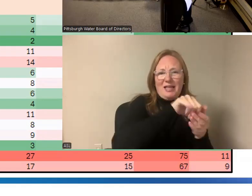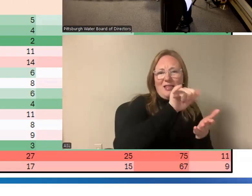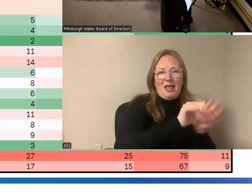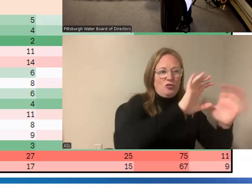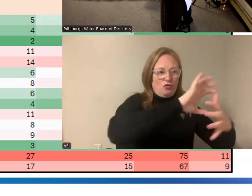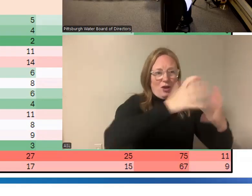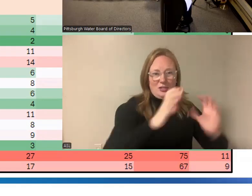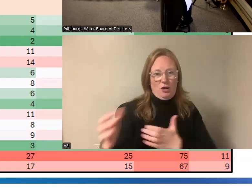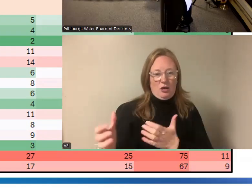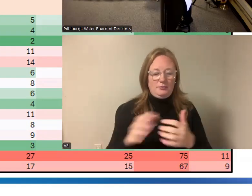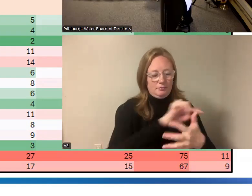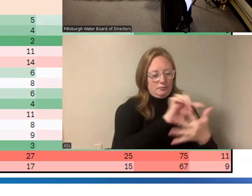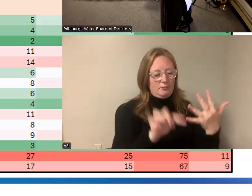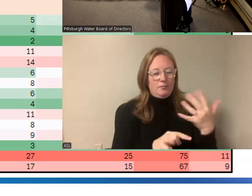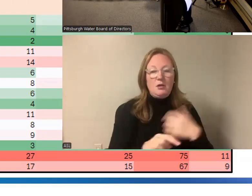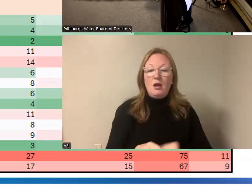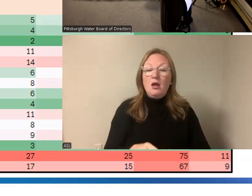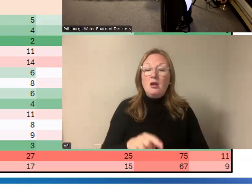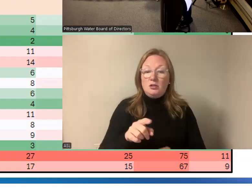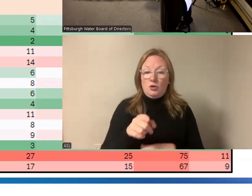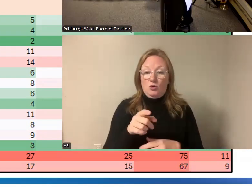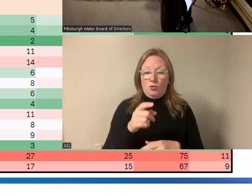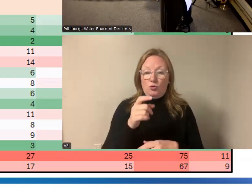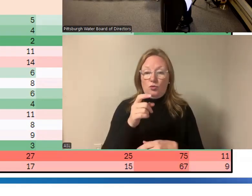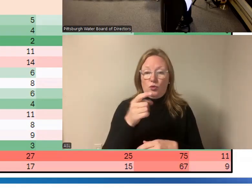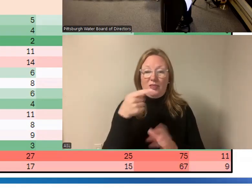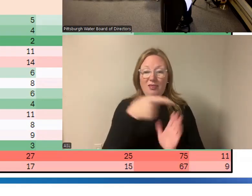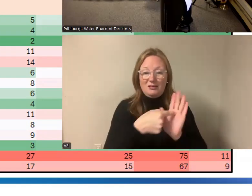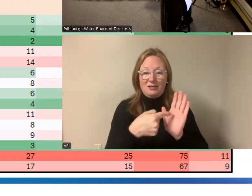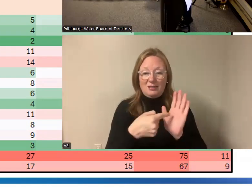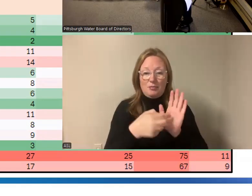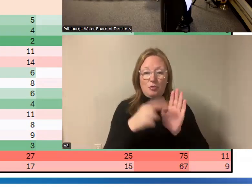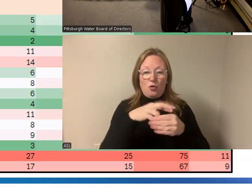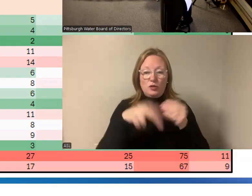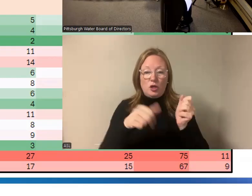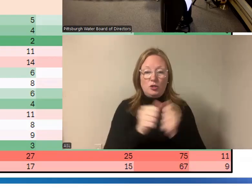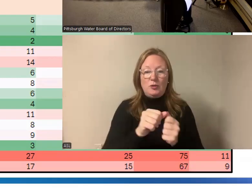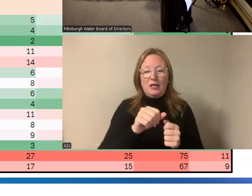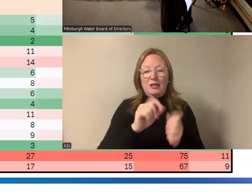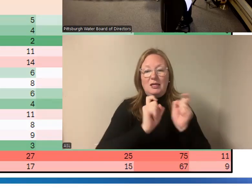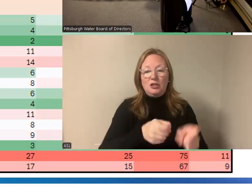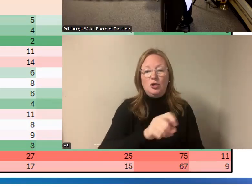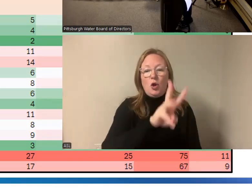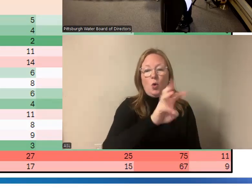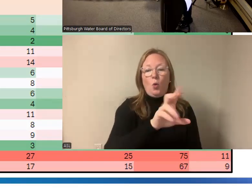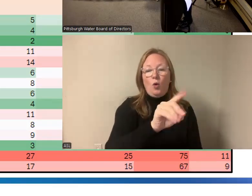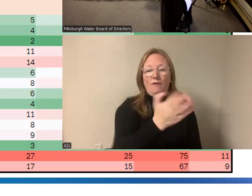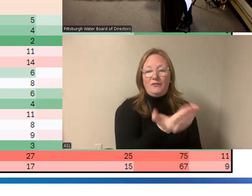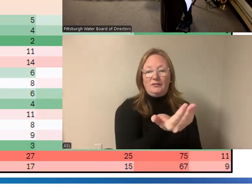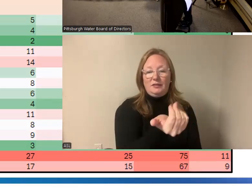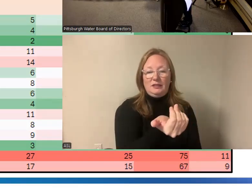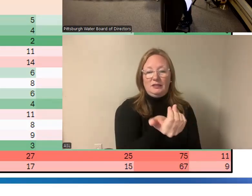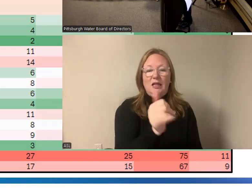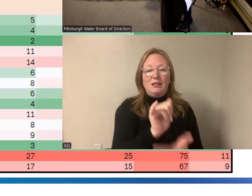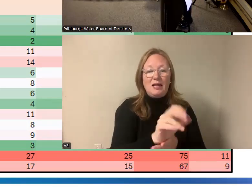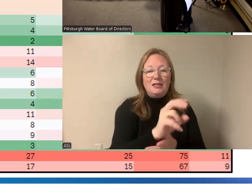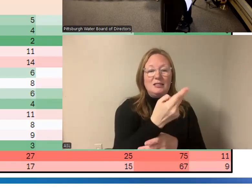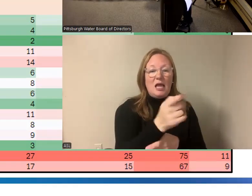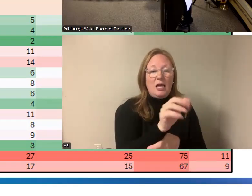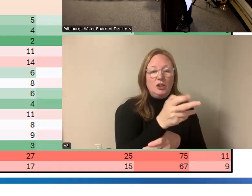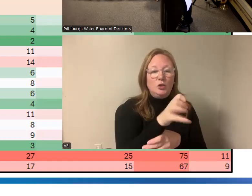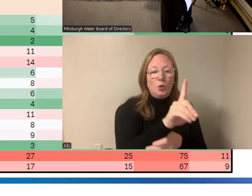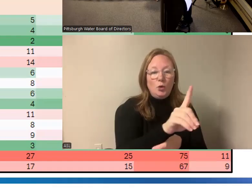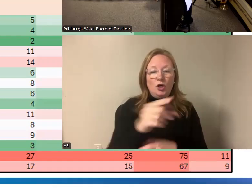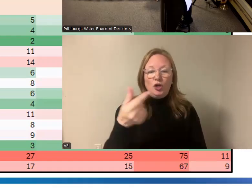the issuance of Ward 15, which includes the Hazelwood and Greenfield neighborhoods due to the age and the percentage